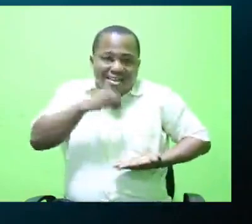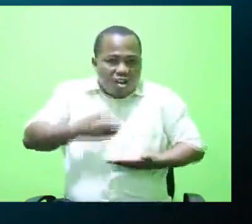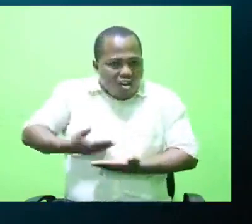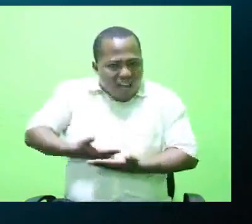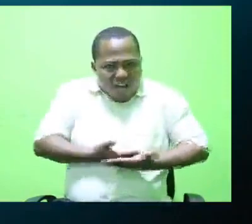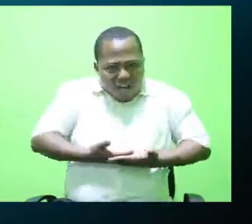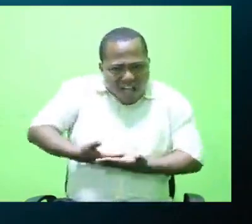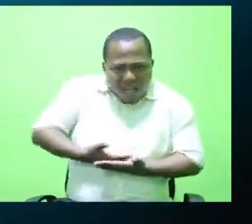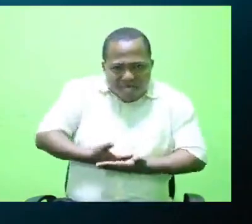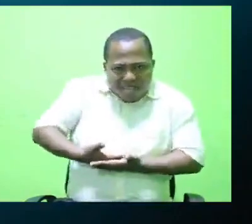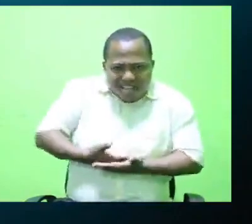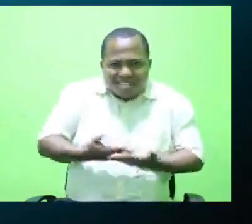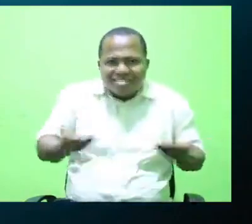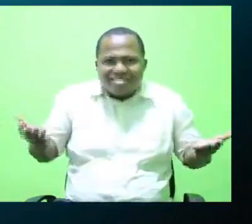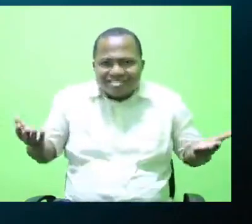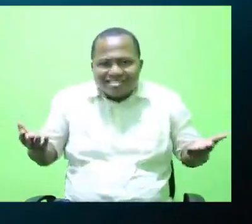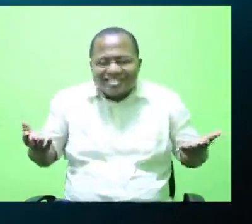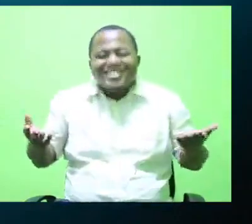to our babies.